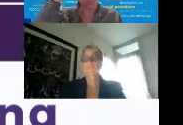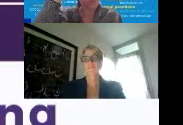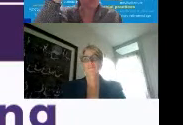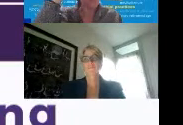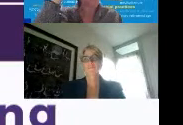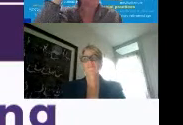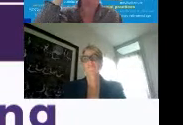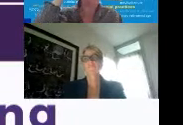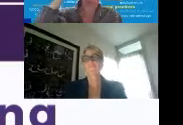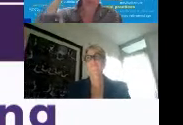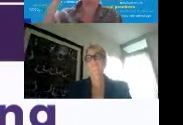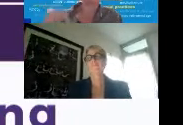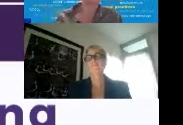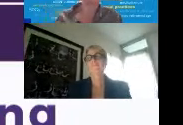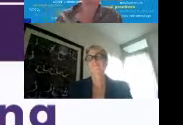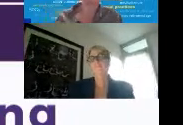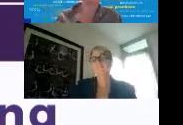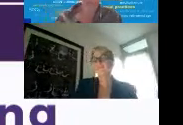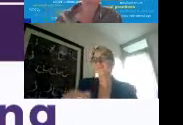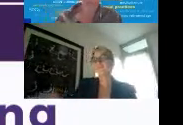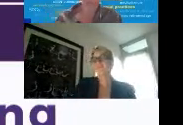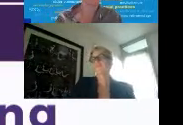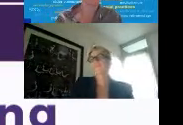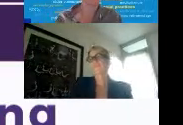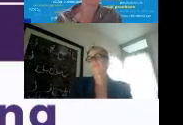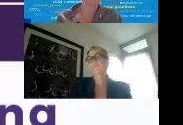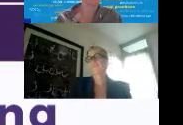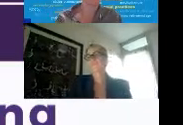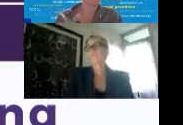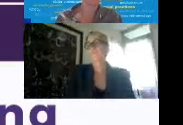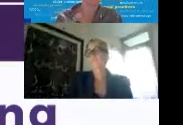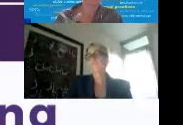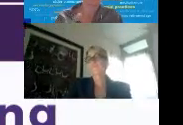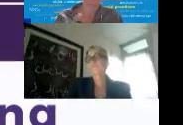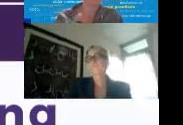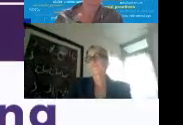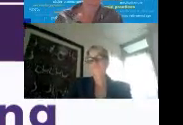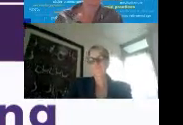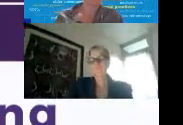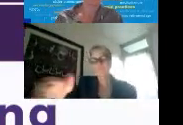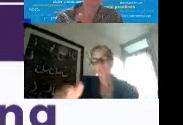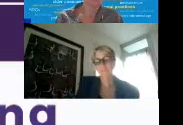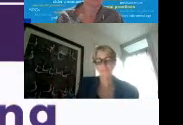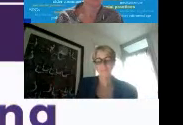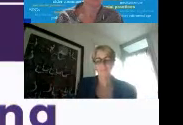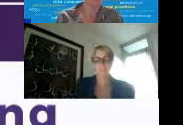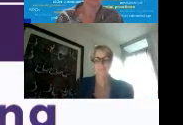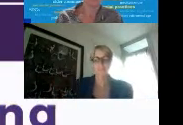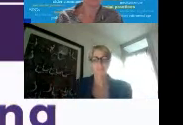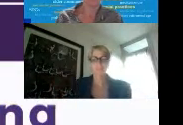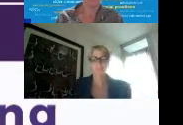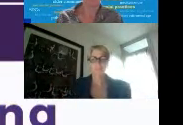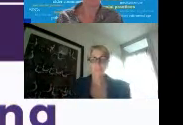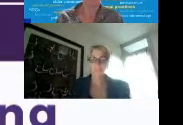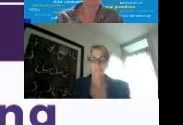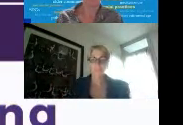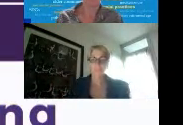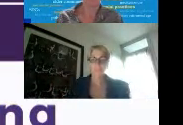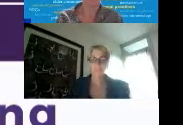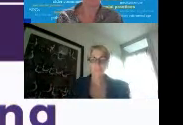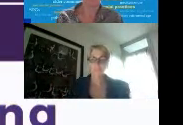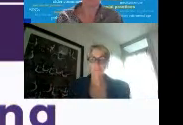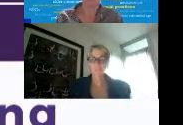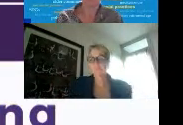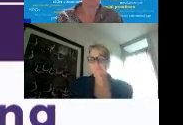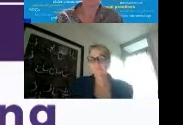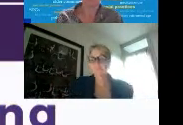have a question and answer near the end of the presentation. So please feel free to type in your questions in the question box. If